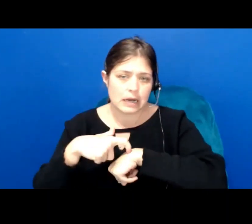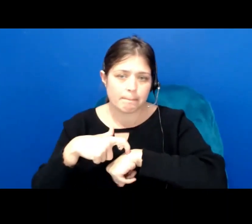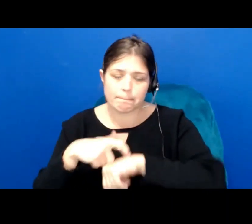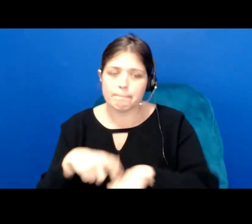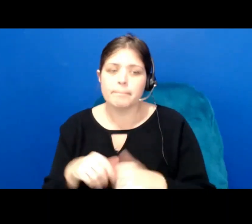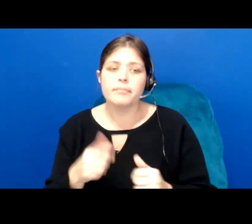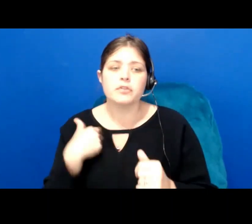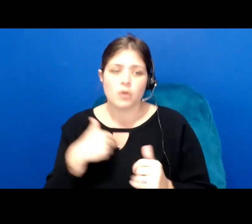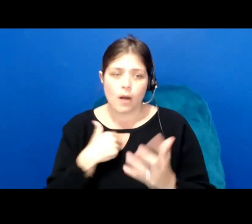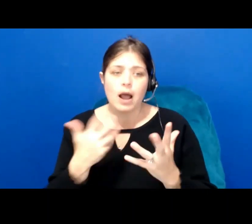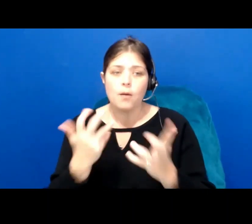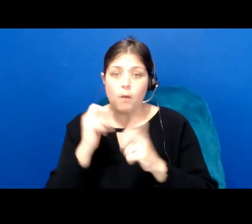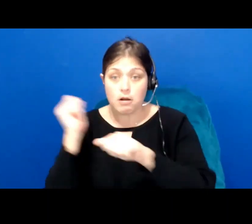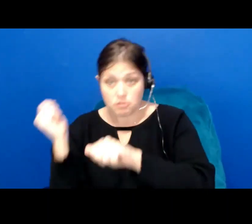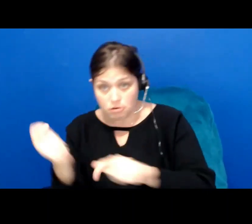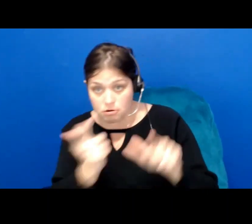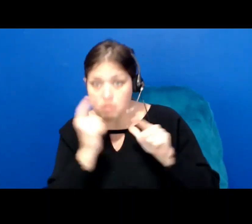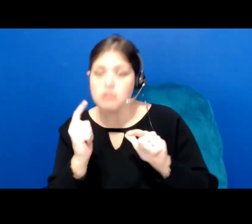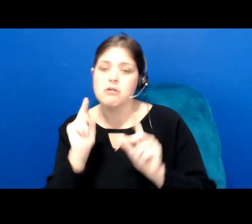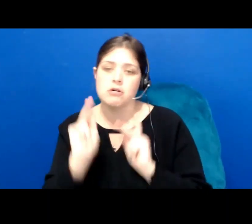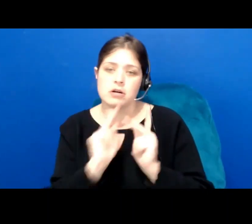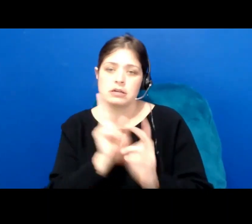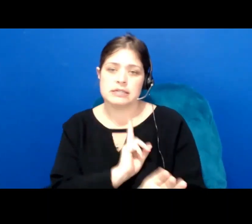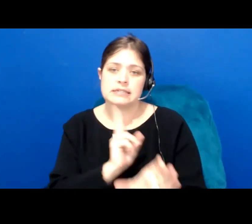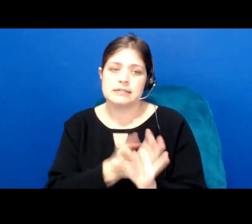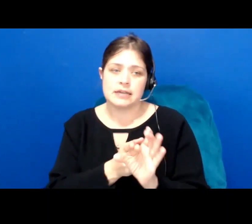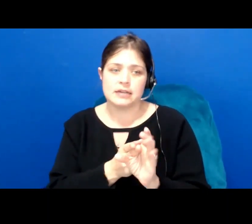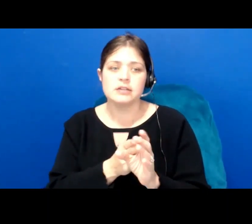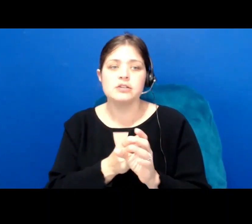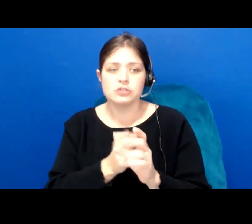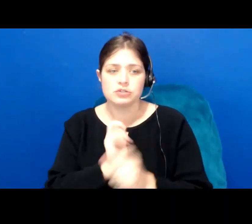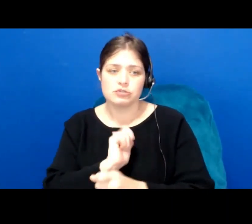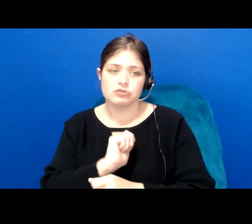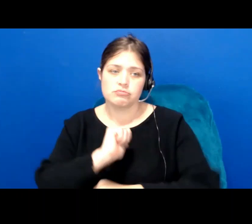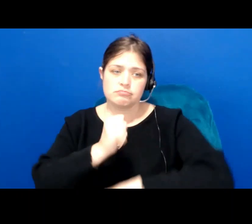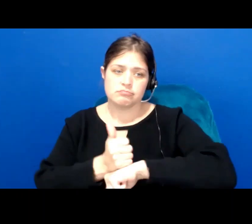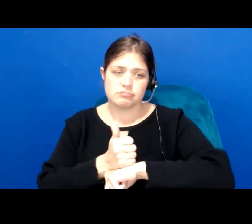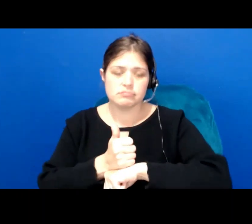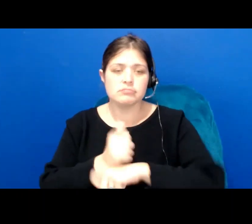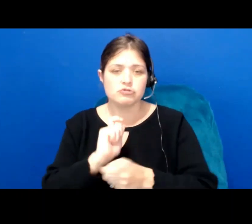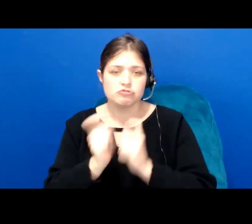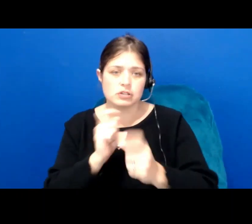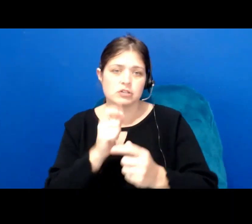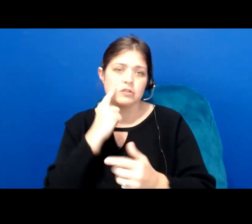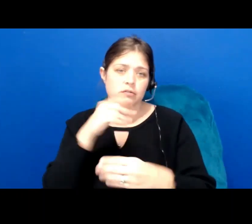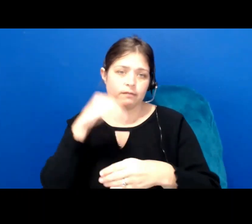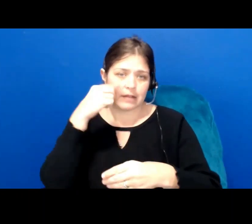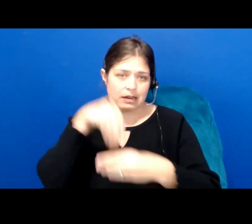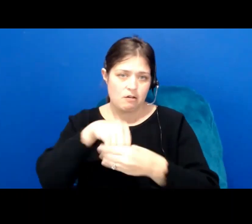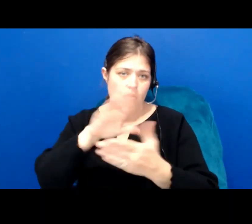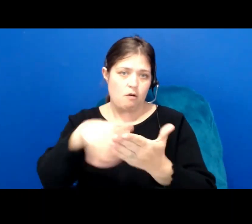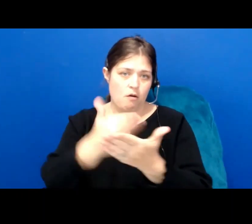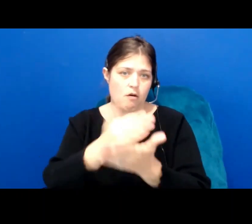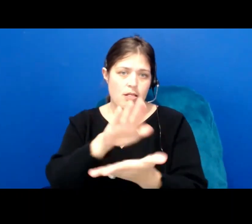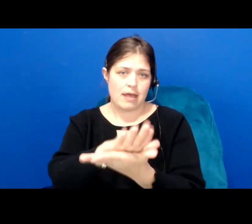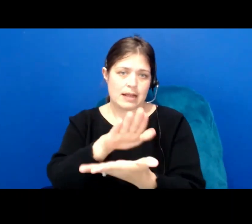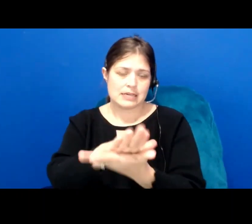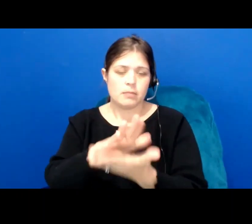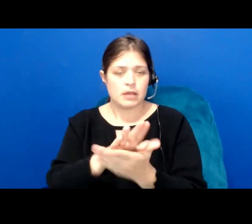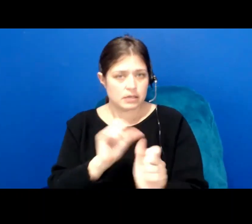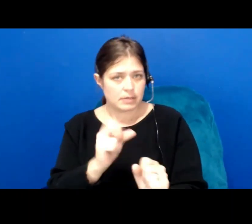I would like every attendee, if we can make the modification in All Academic, to be able to see within a session,